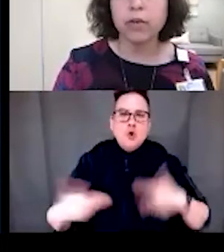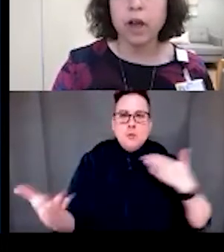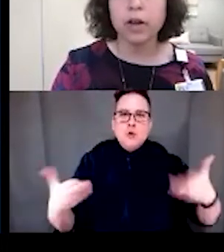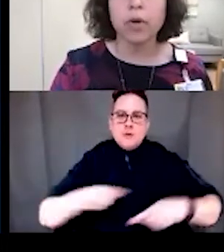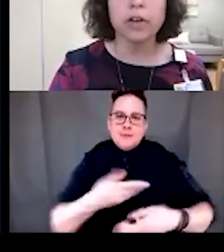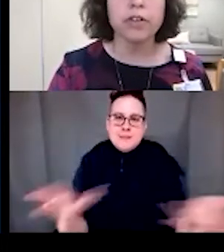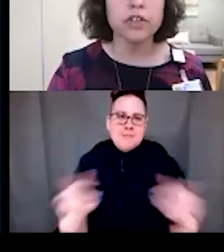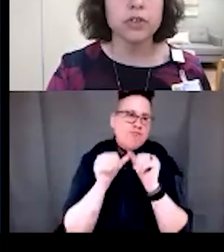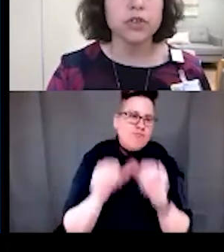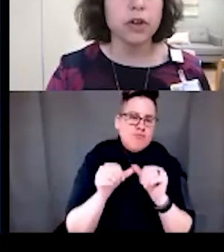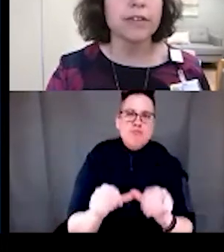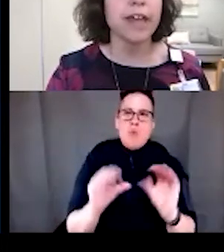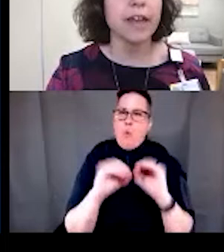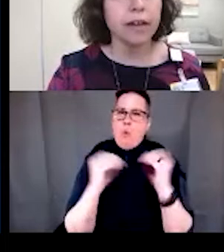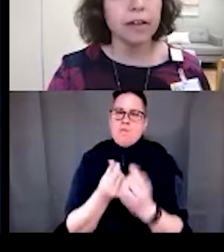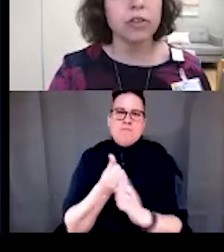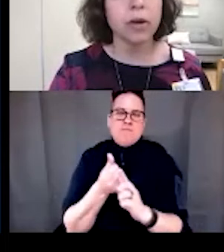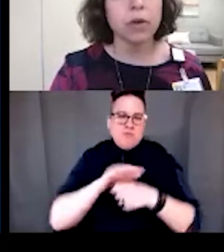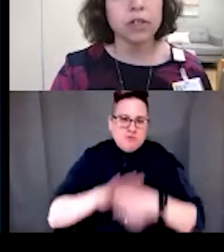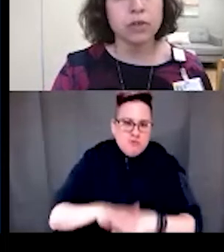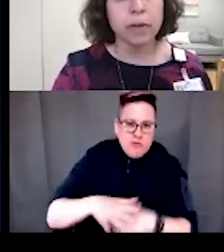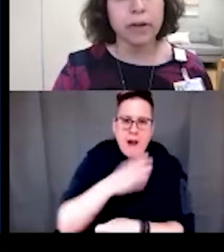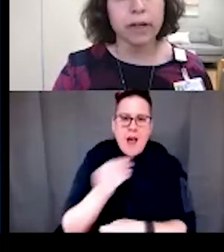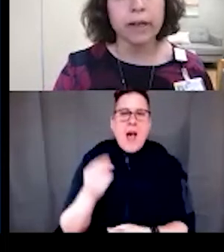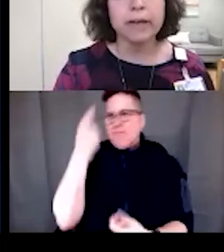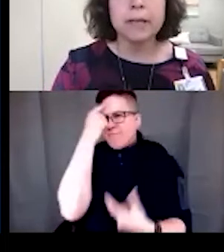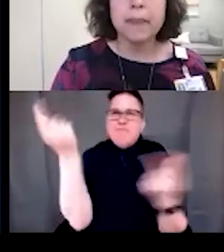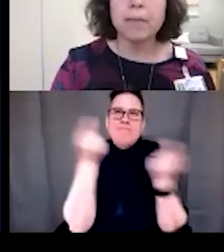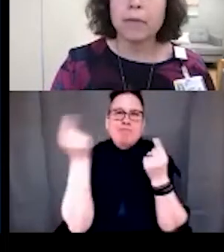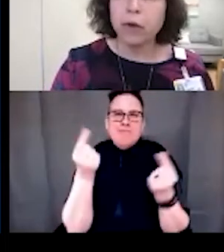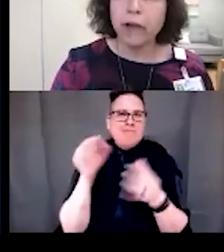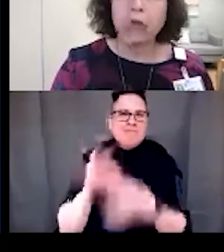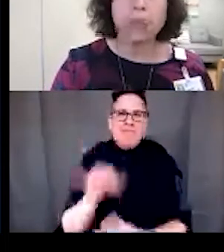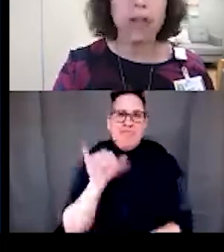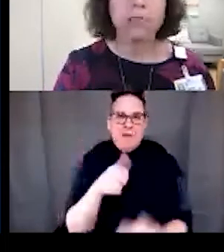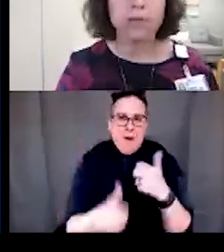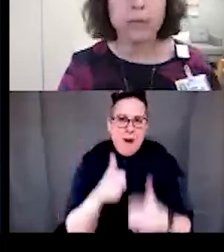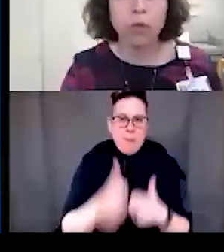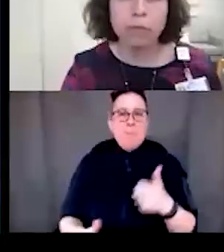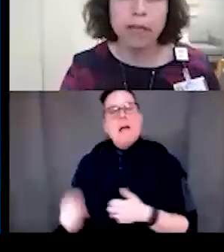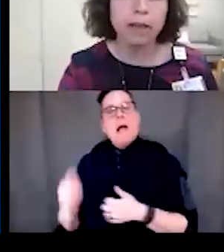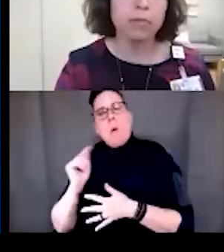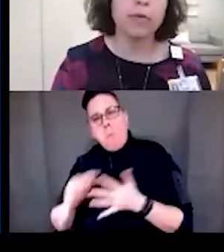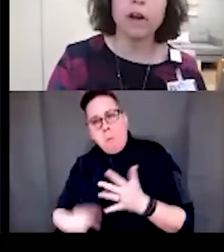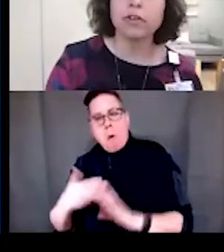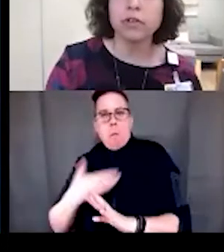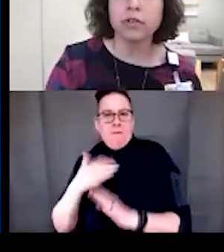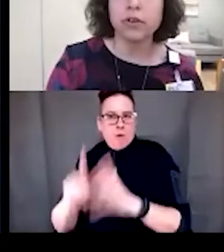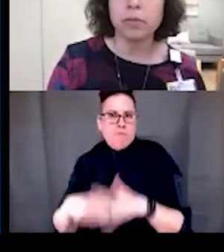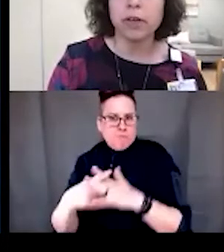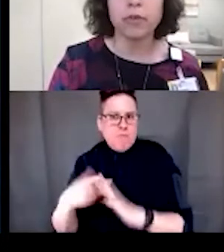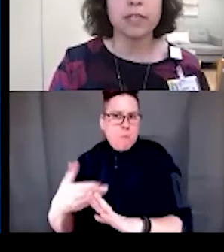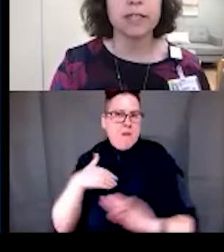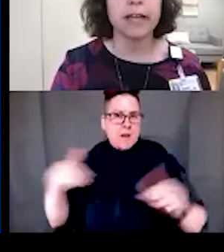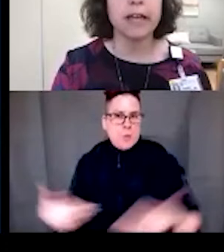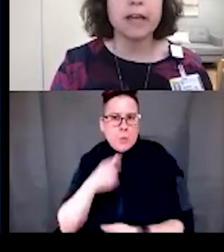Delivery, Chronic Organizational Stress, and Ideas about What to Do About It. A few housekeeping items before we begin and before I introduce our